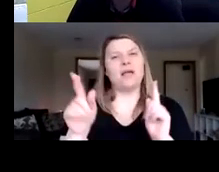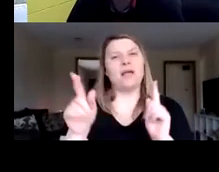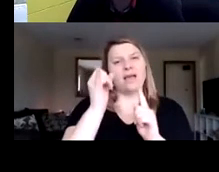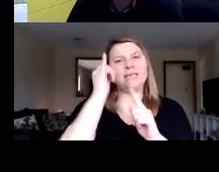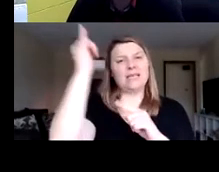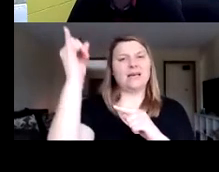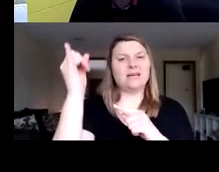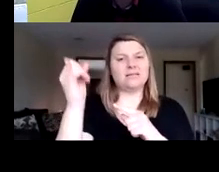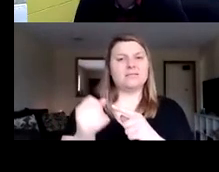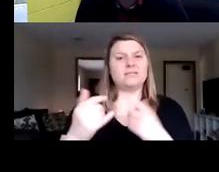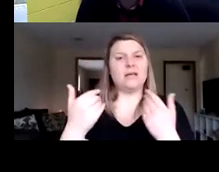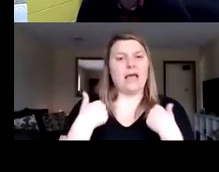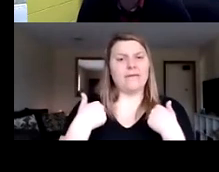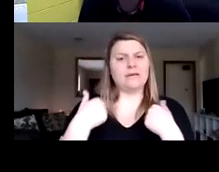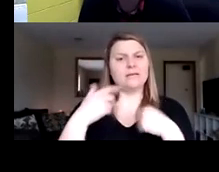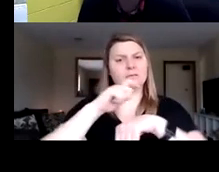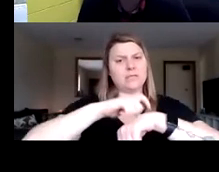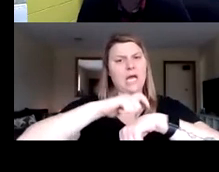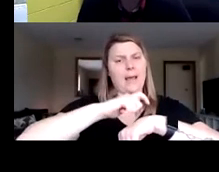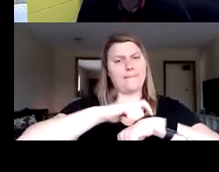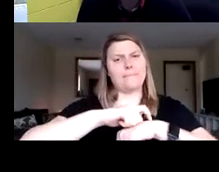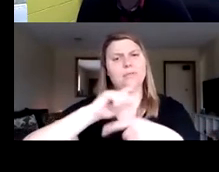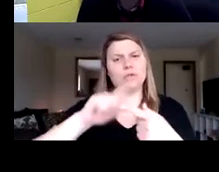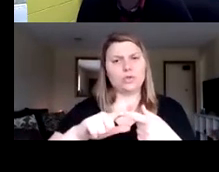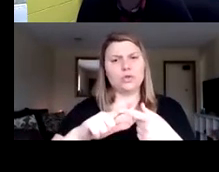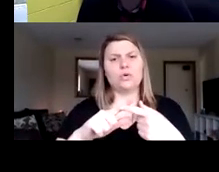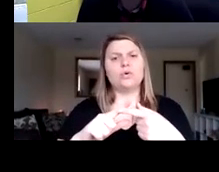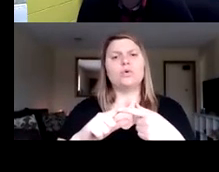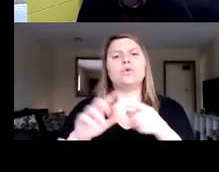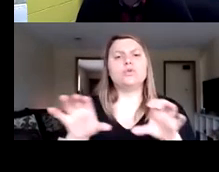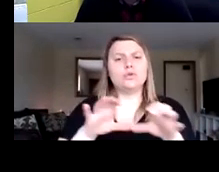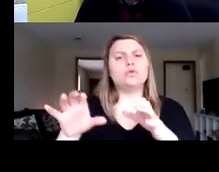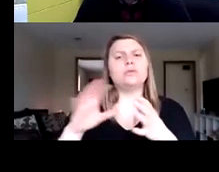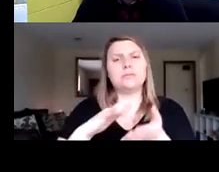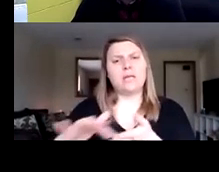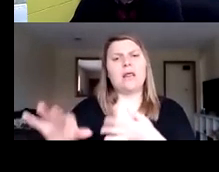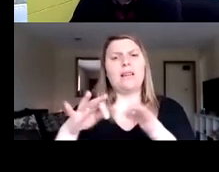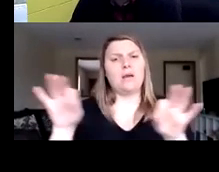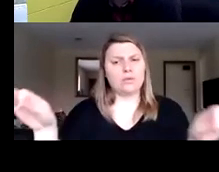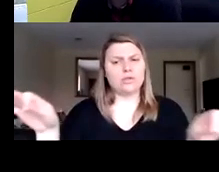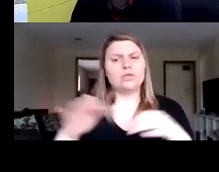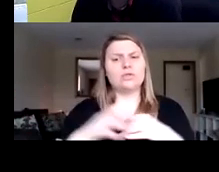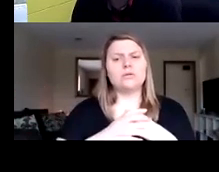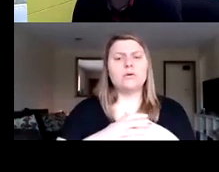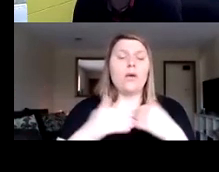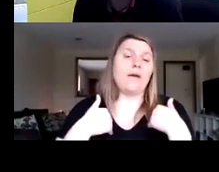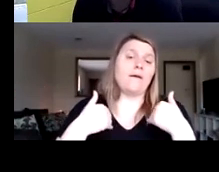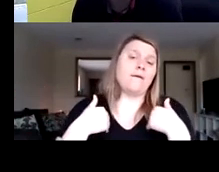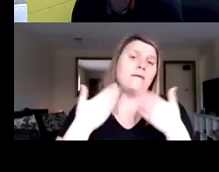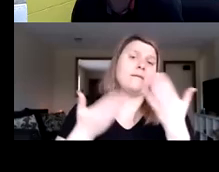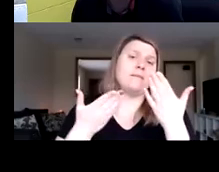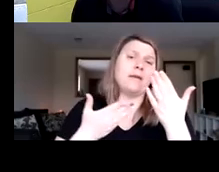like having some time to do some targeted language studies, to have maybe an